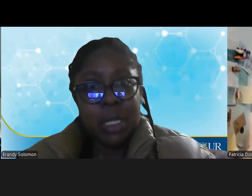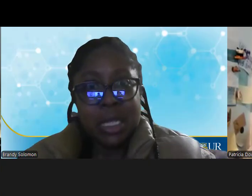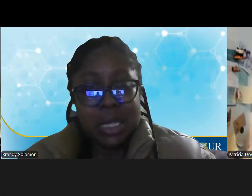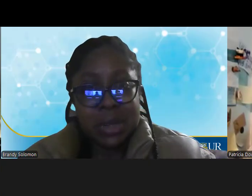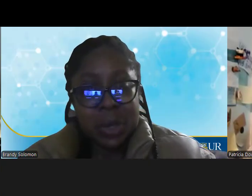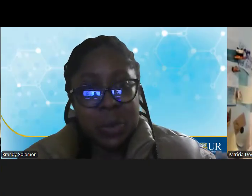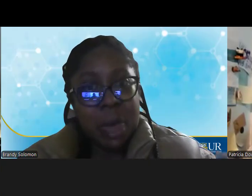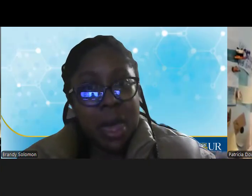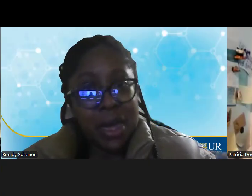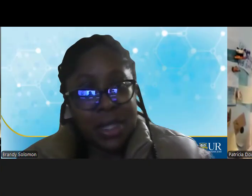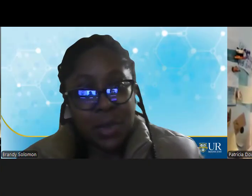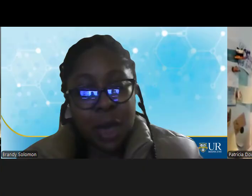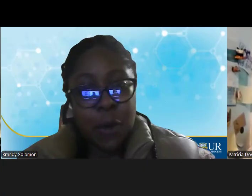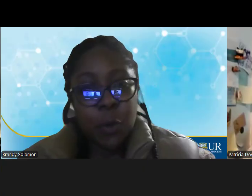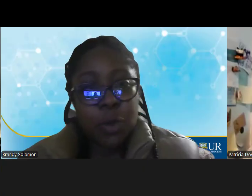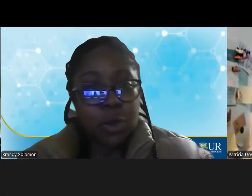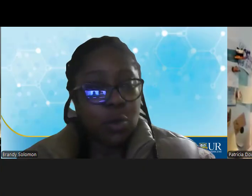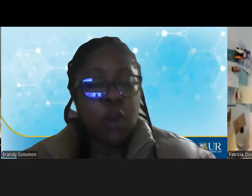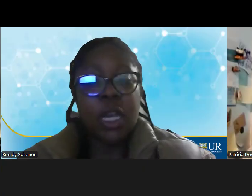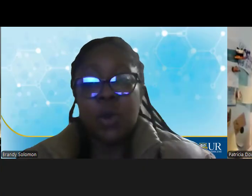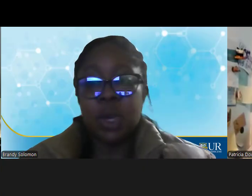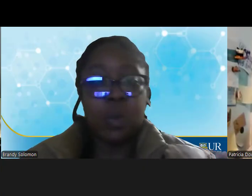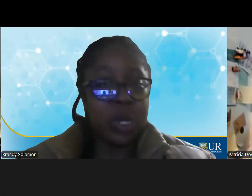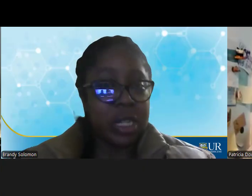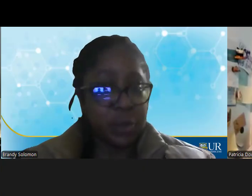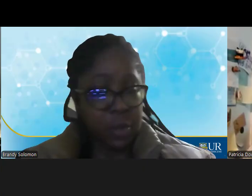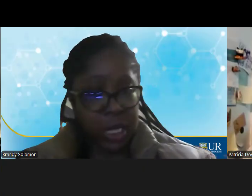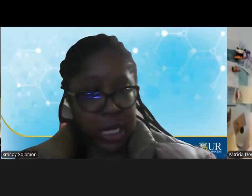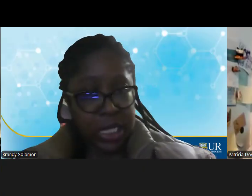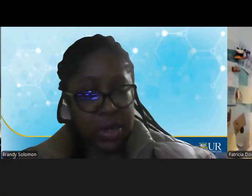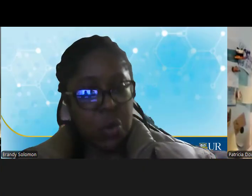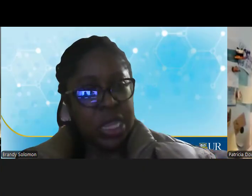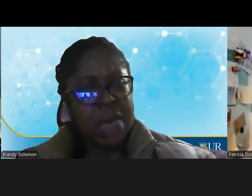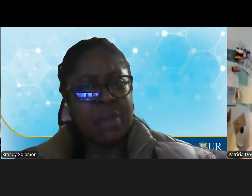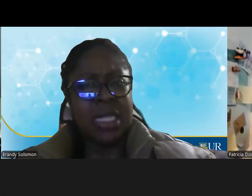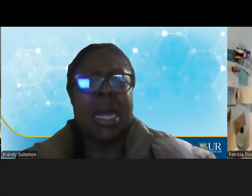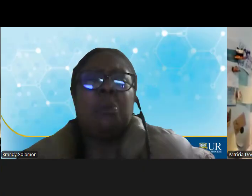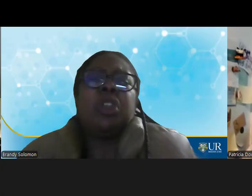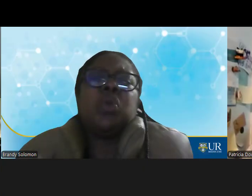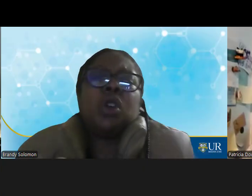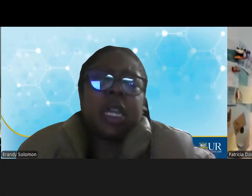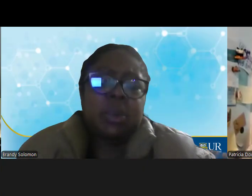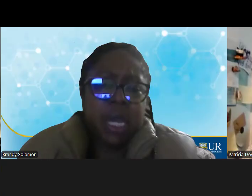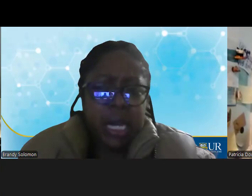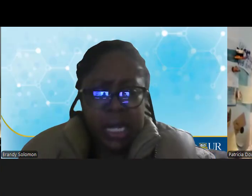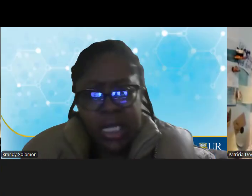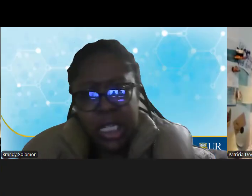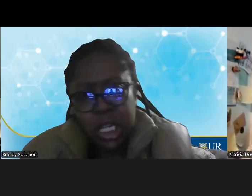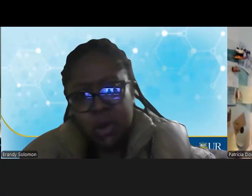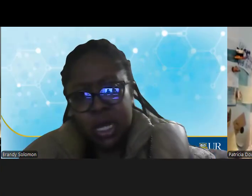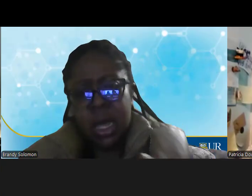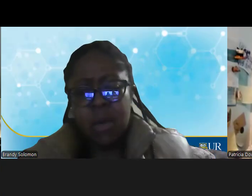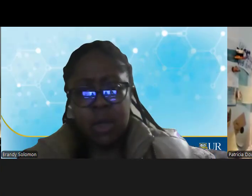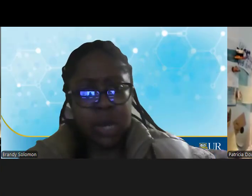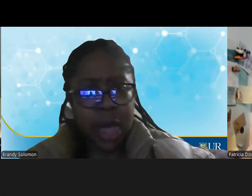archival images in people's minds about working with people with different abilities and what that means and how much work it'll be and is